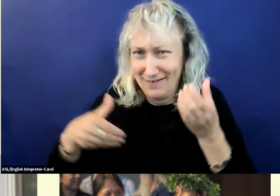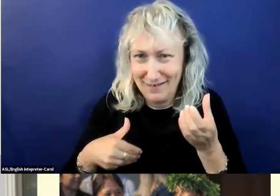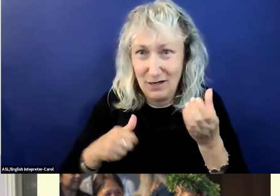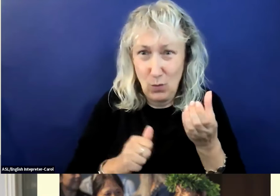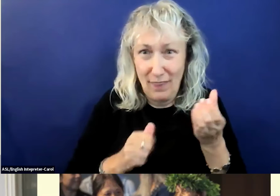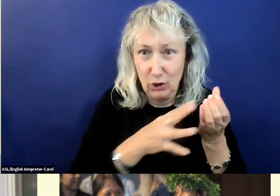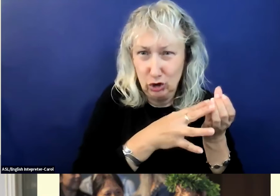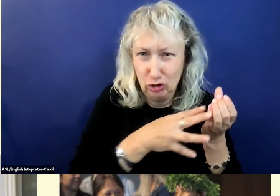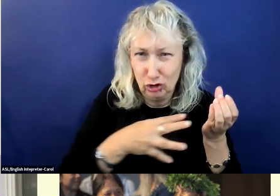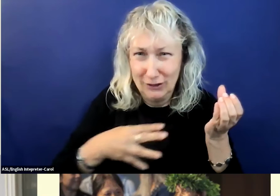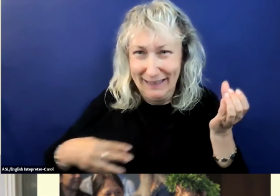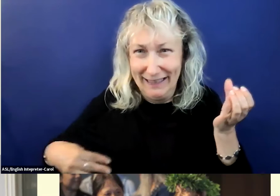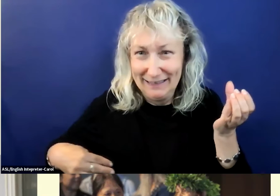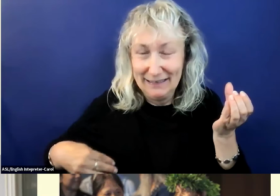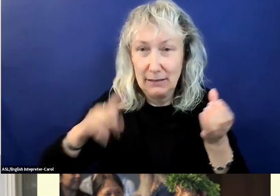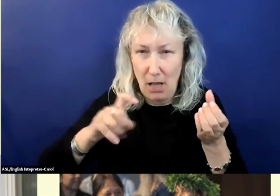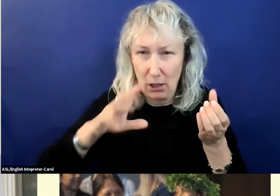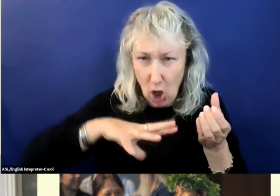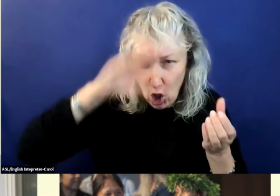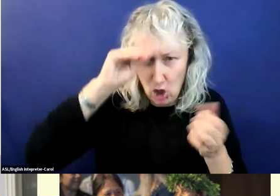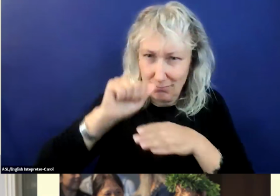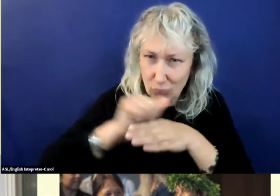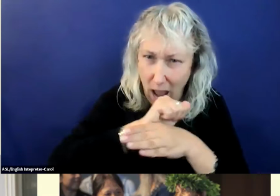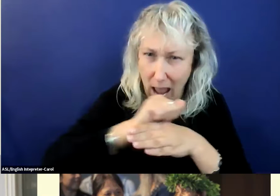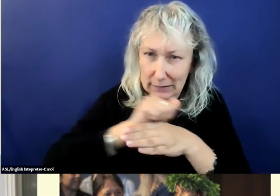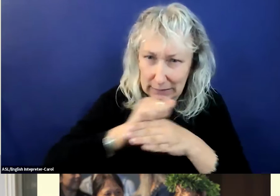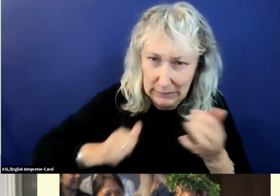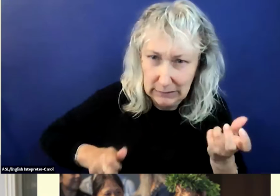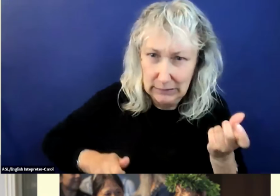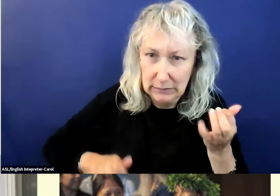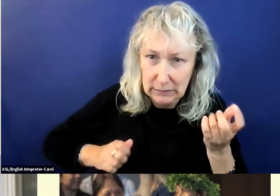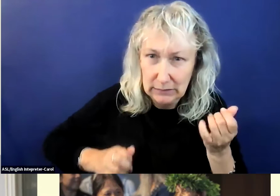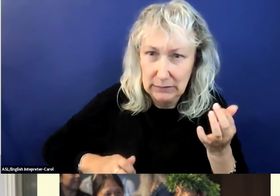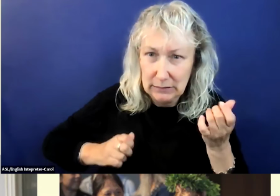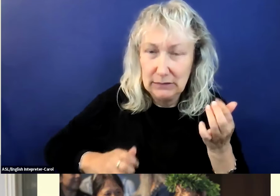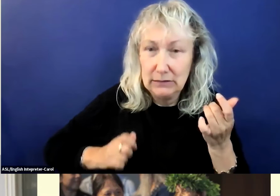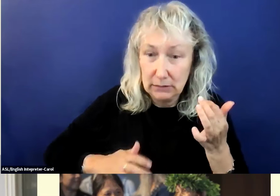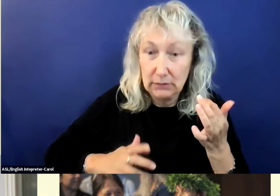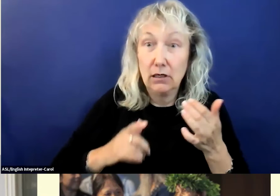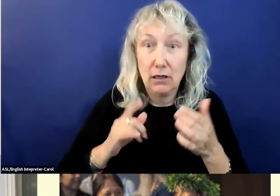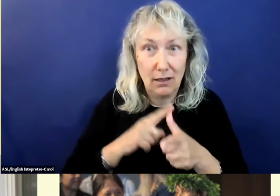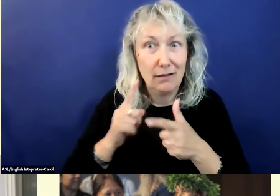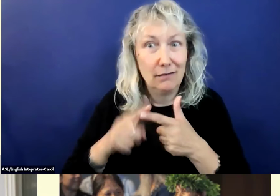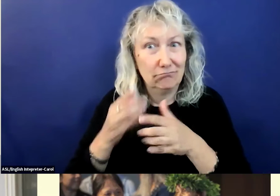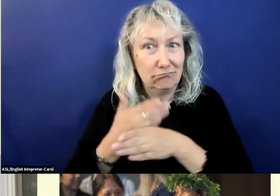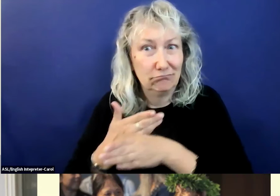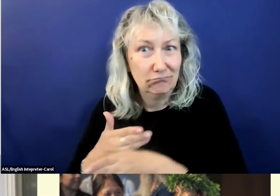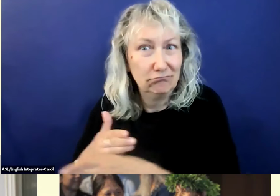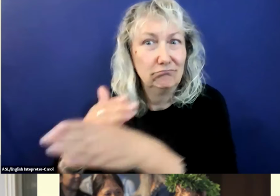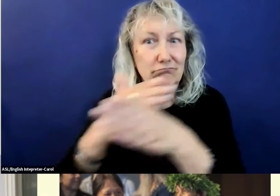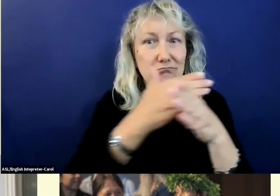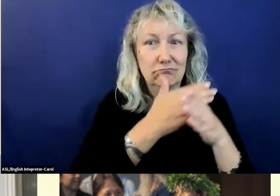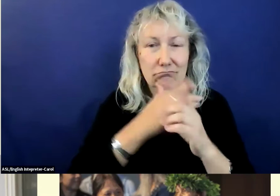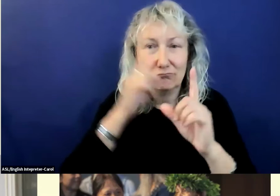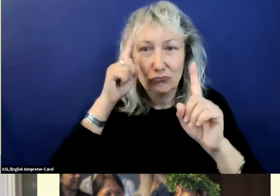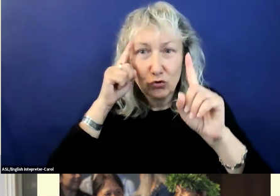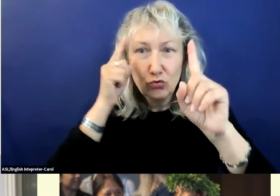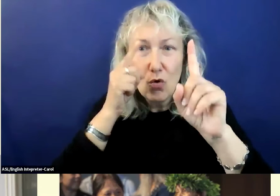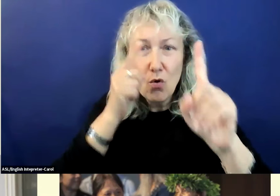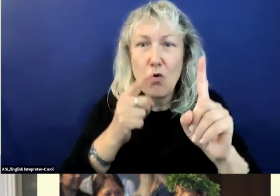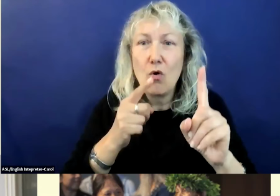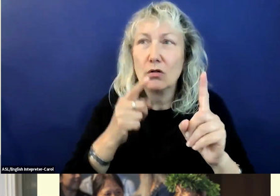string. We have to learn it. And by teaching that, we share our goal, understanding and desiring